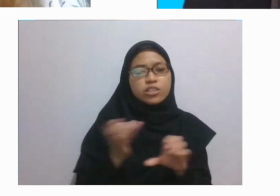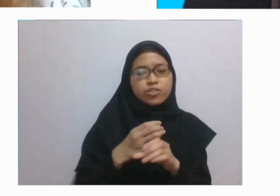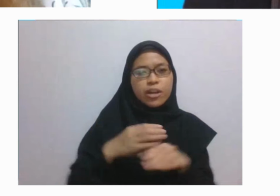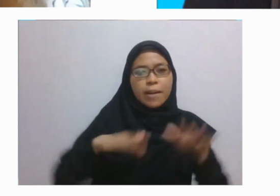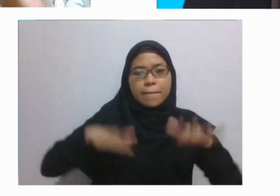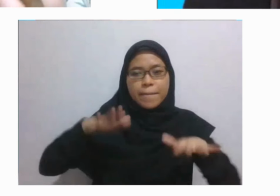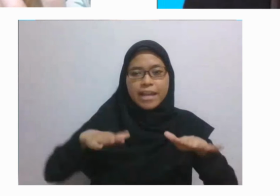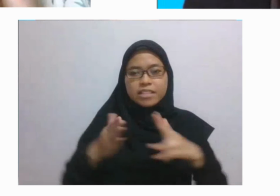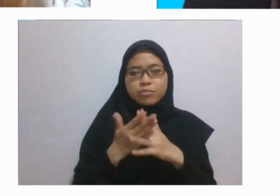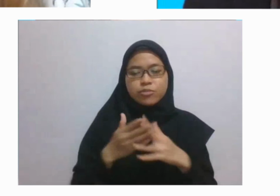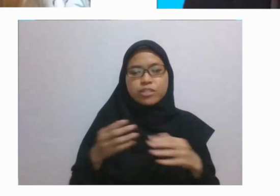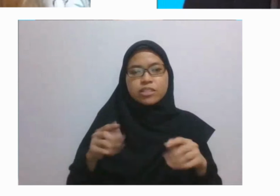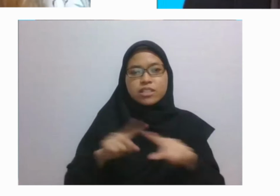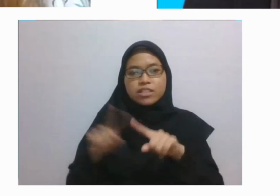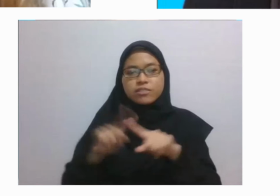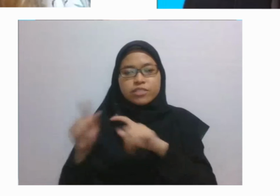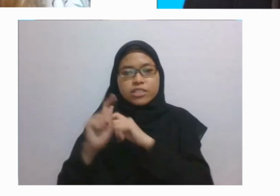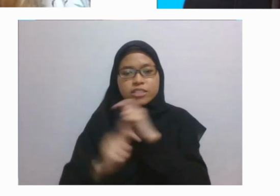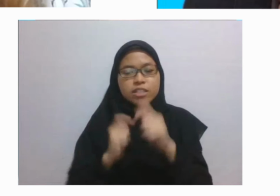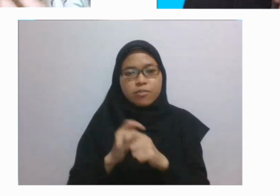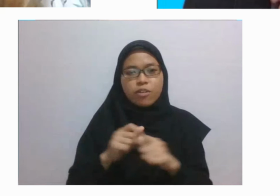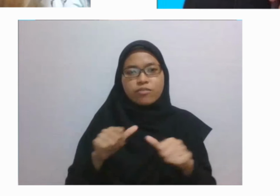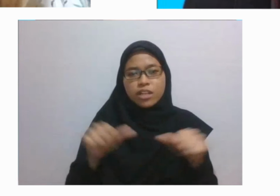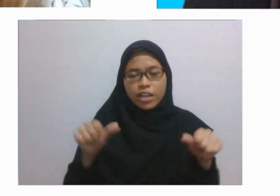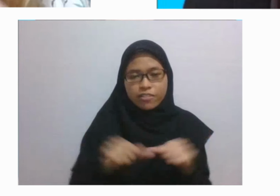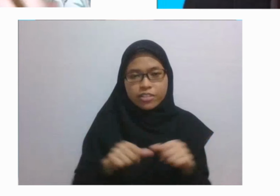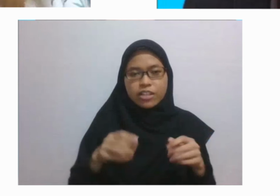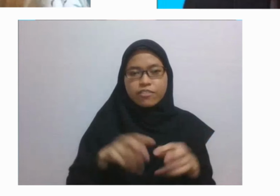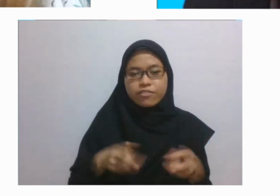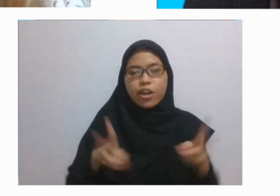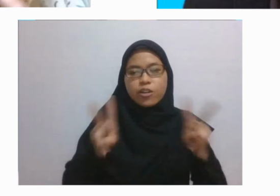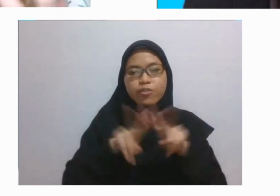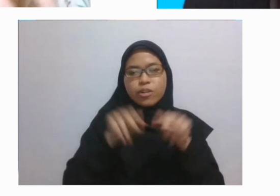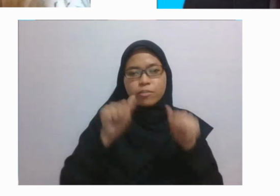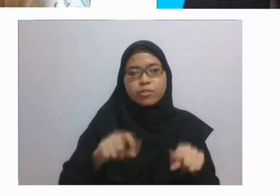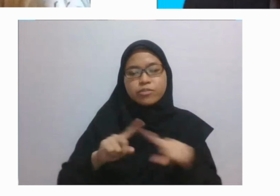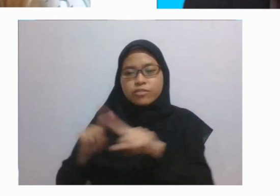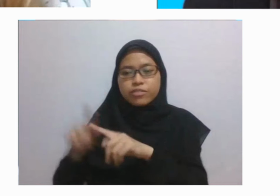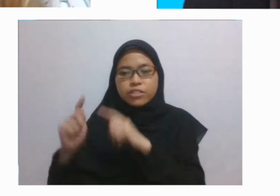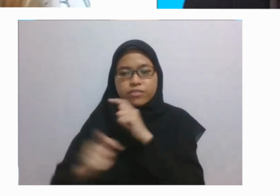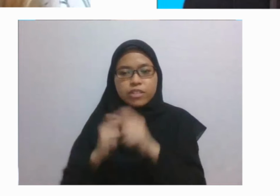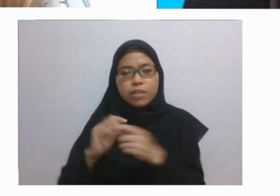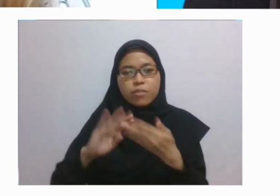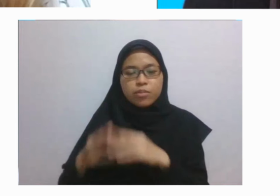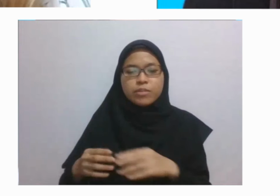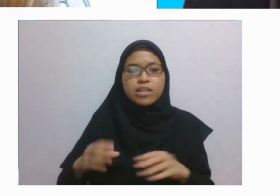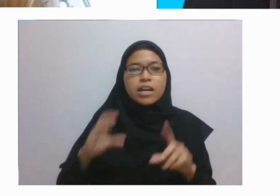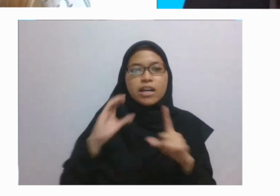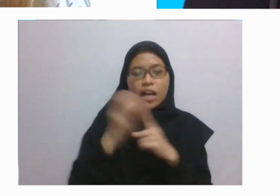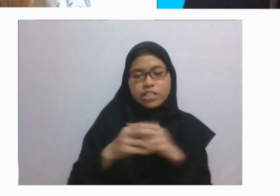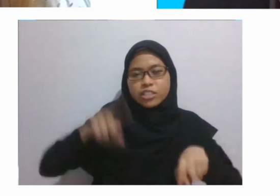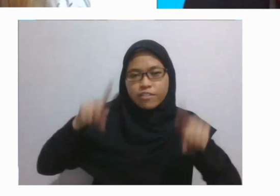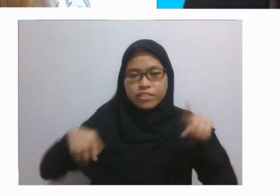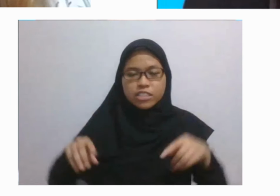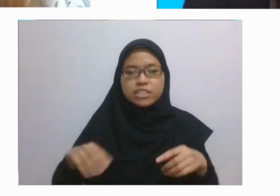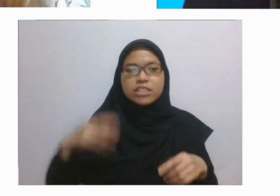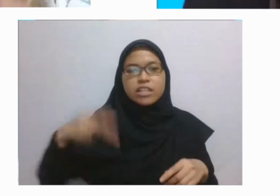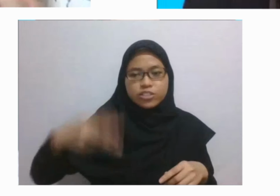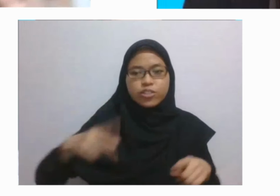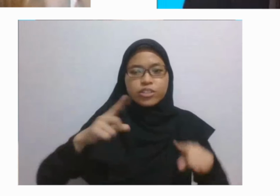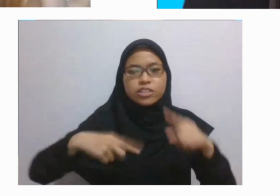kinds of community, acknowledging diversity, cultural diversity, historical diversity of nature as well, and